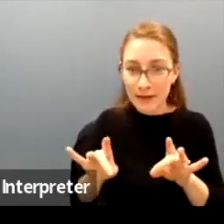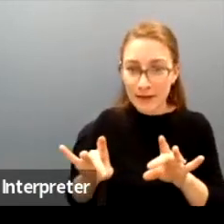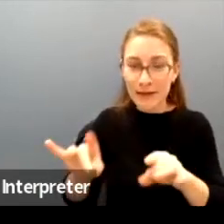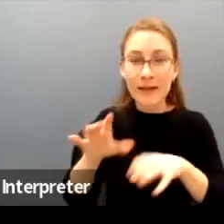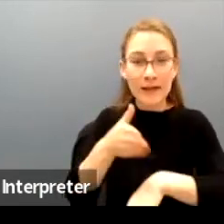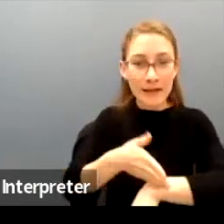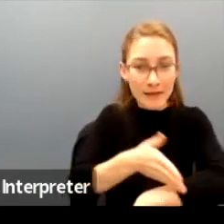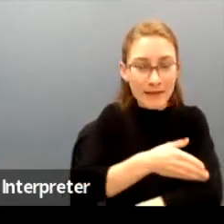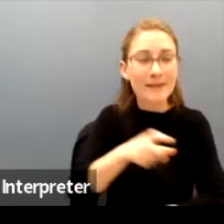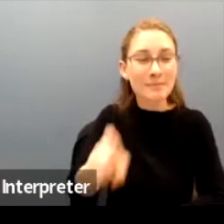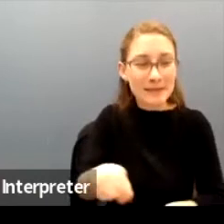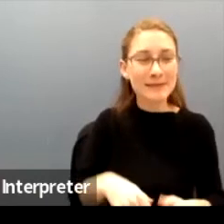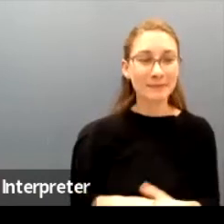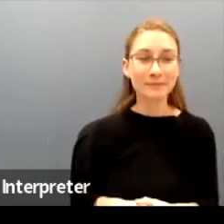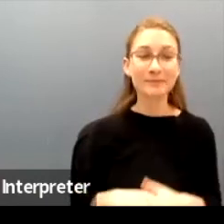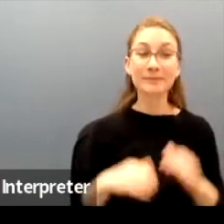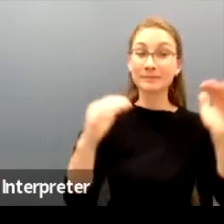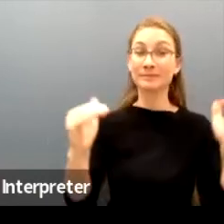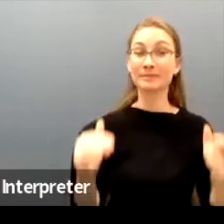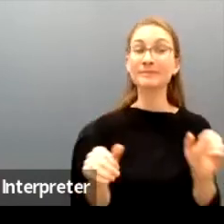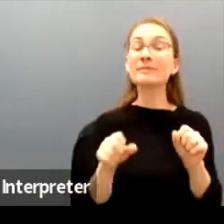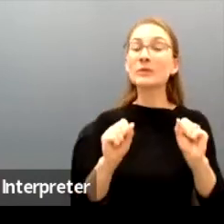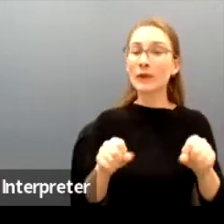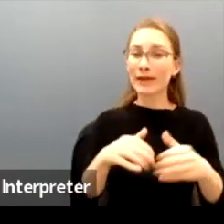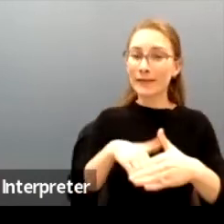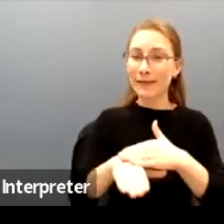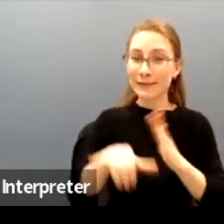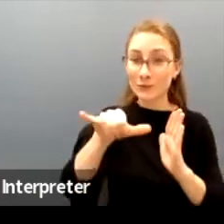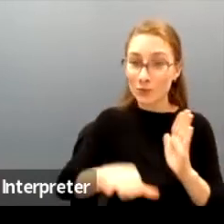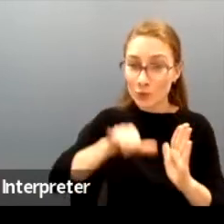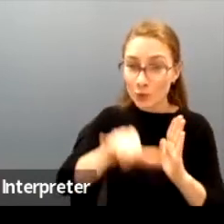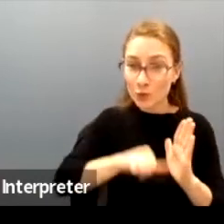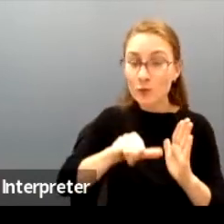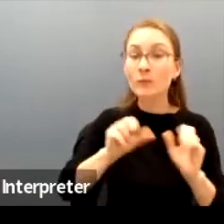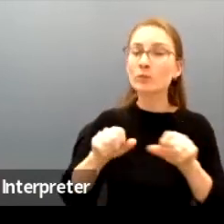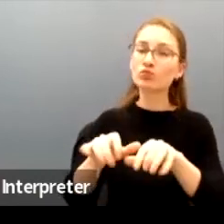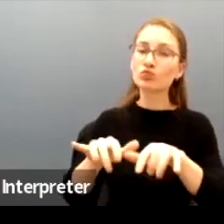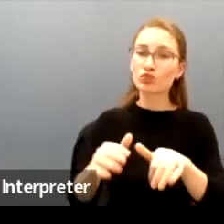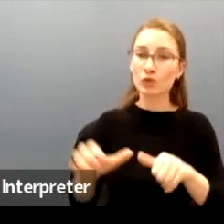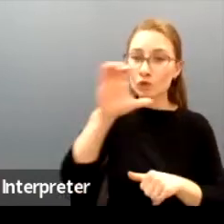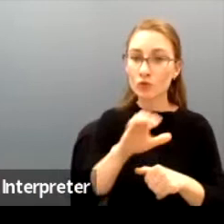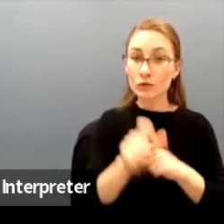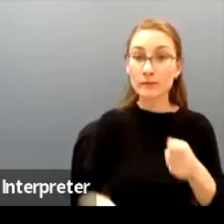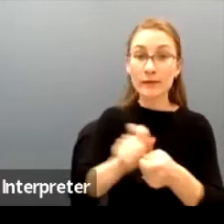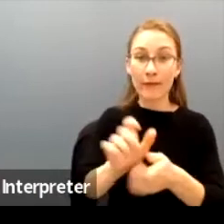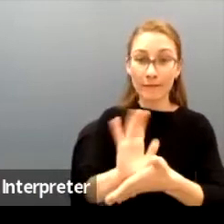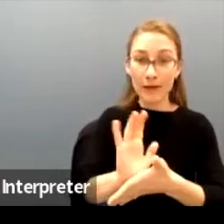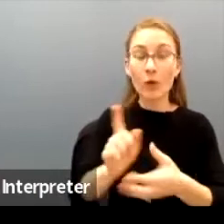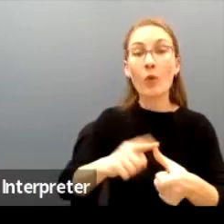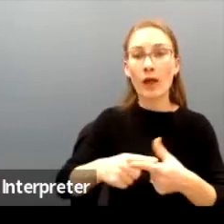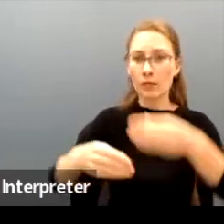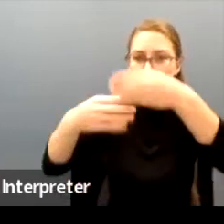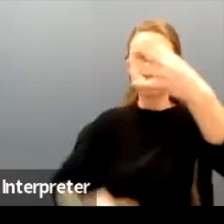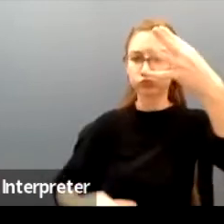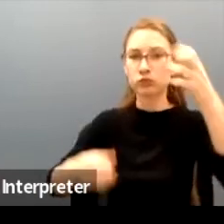type in the specific device you're learning about or using, and then you'll find a plethora of videos on how that